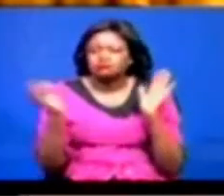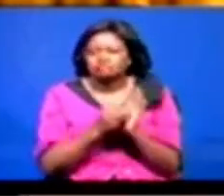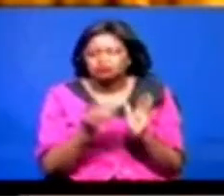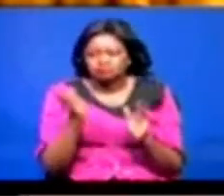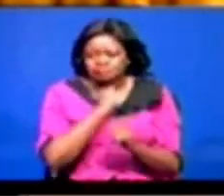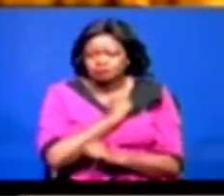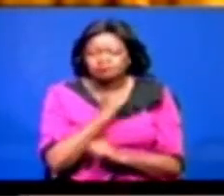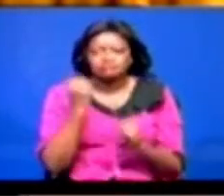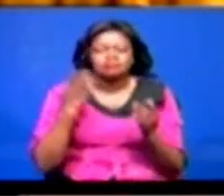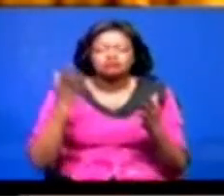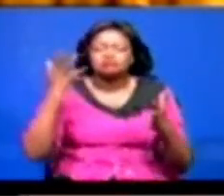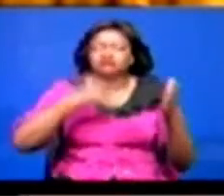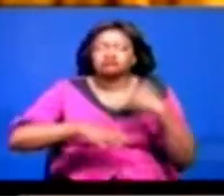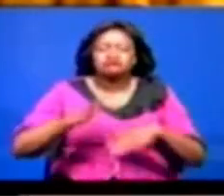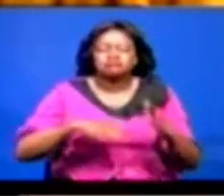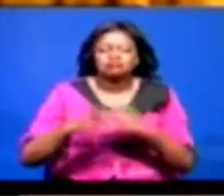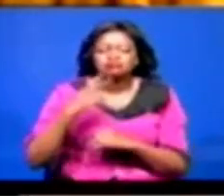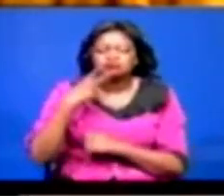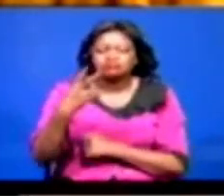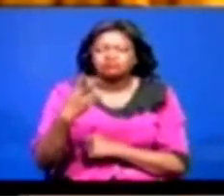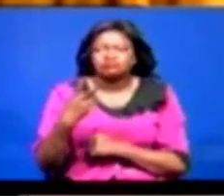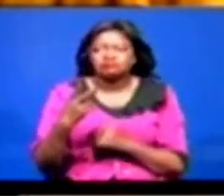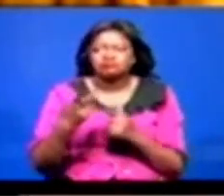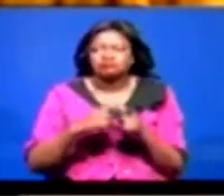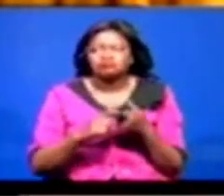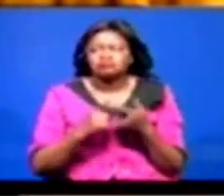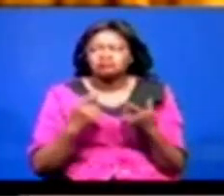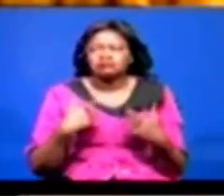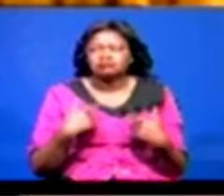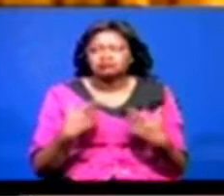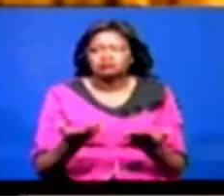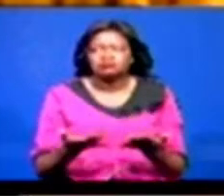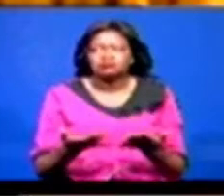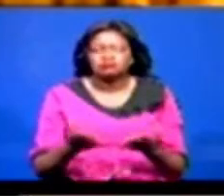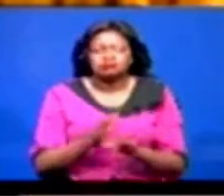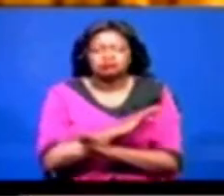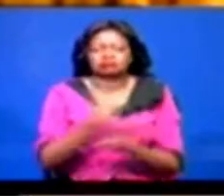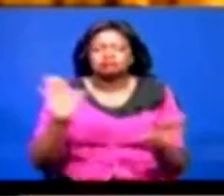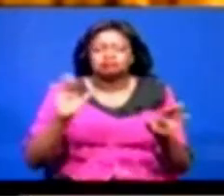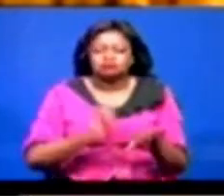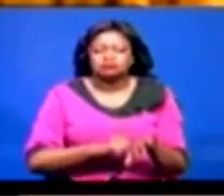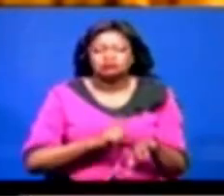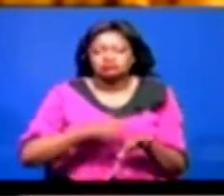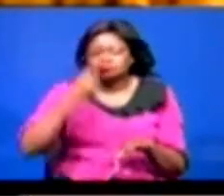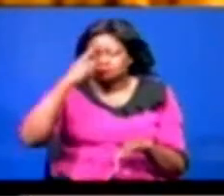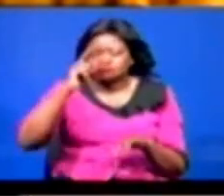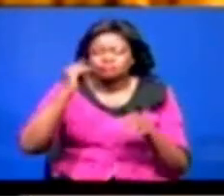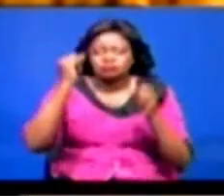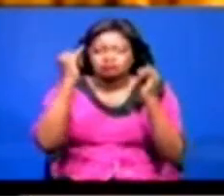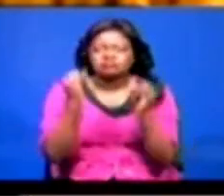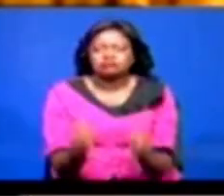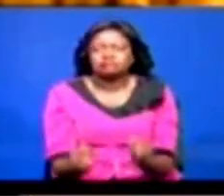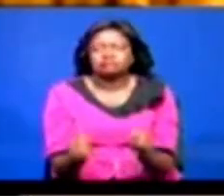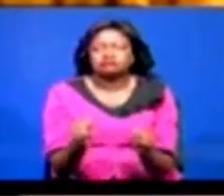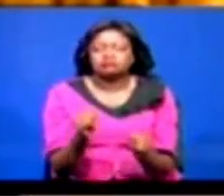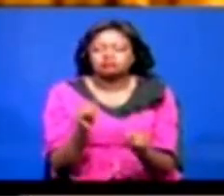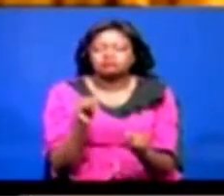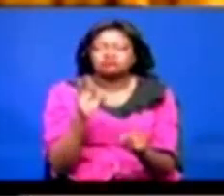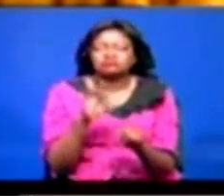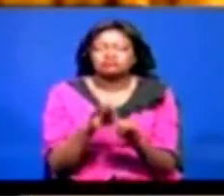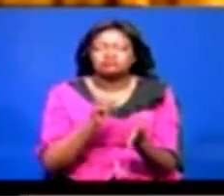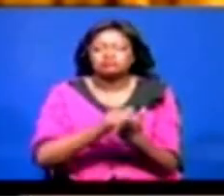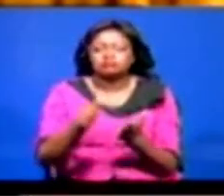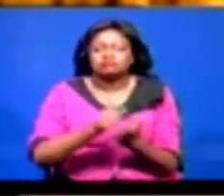mix-up was noticed. In other words, there was absolutely no time for fresh ballots to have been printed and